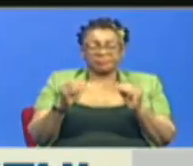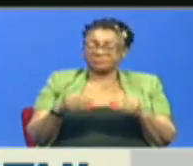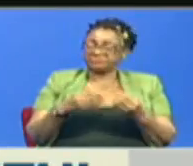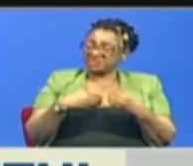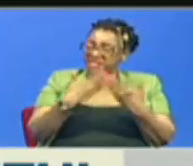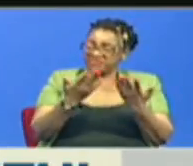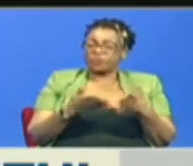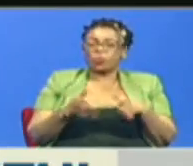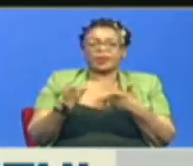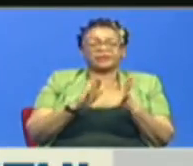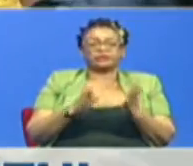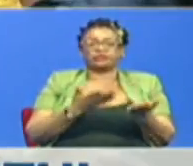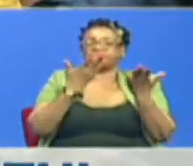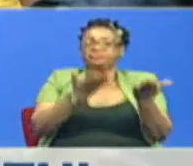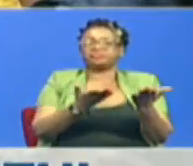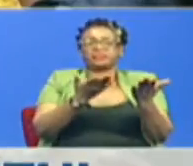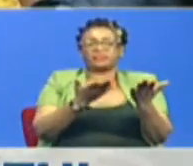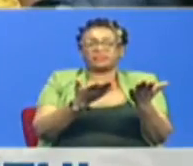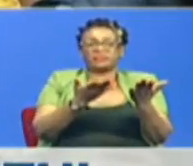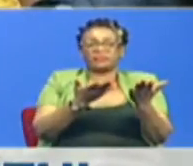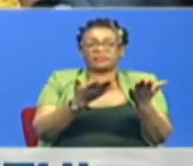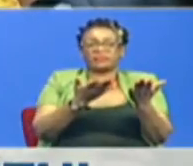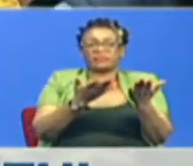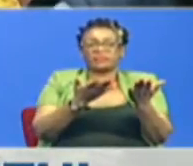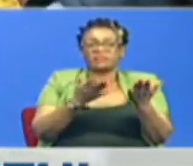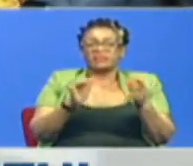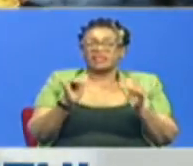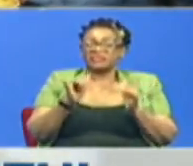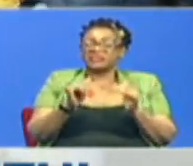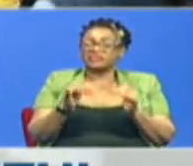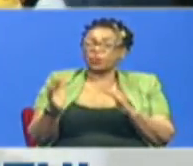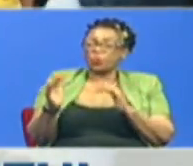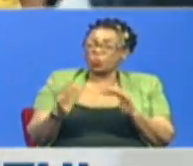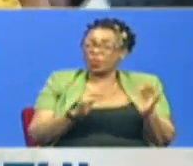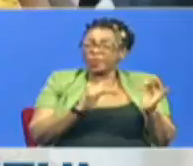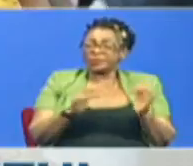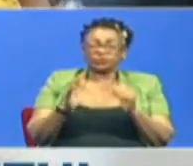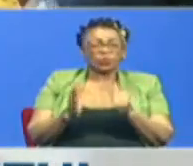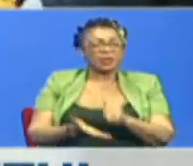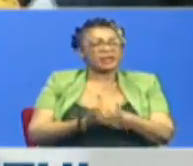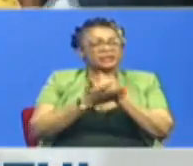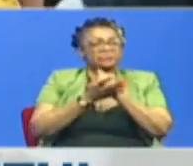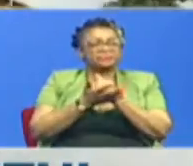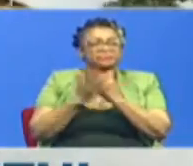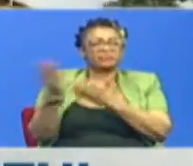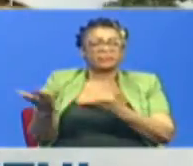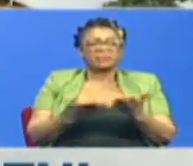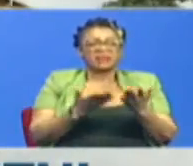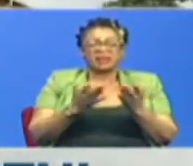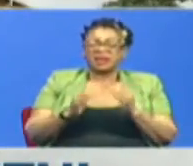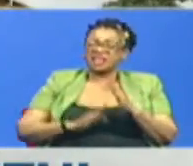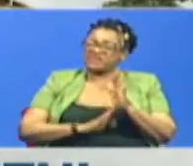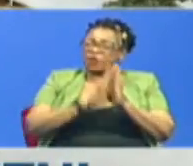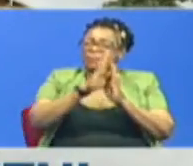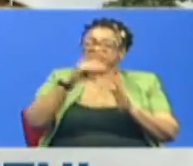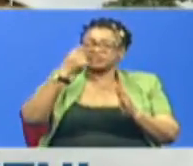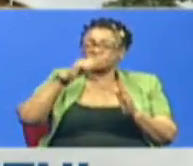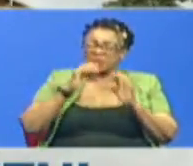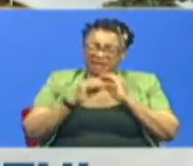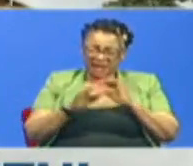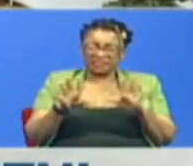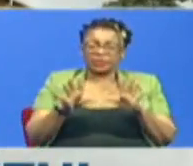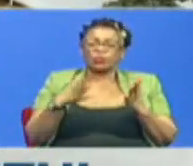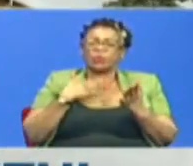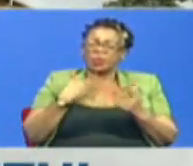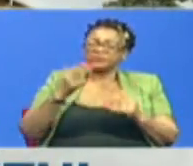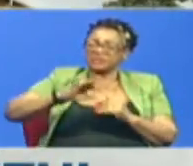before the county assembly. Hii vita si vita ya kusaidia na kukombine na kuleta development Kitui. Tunataka county